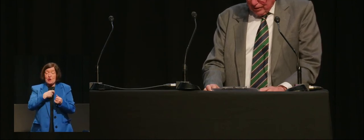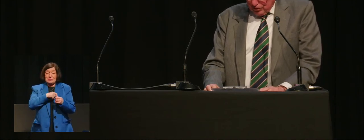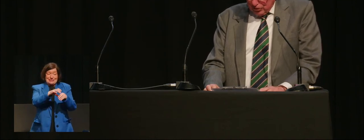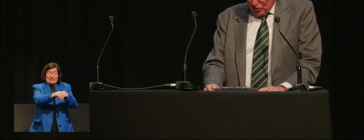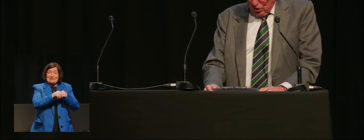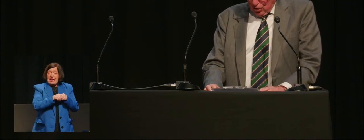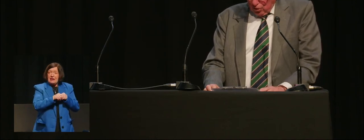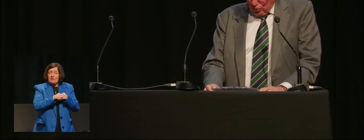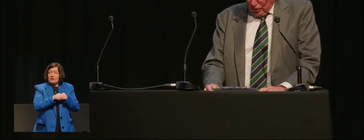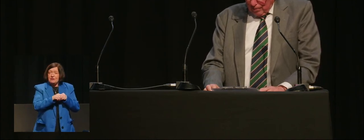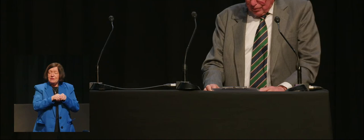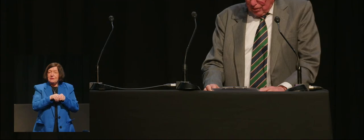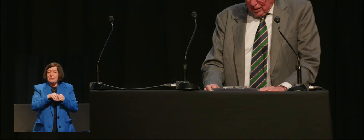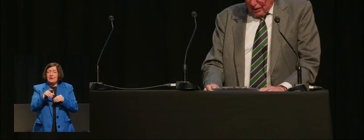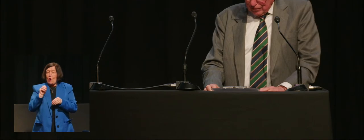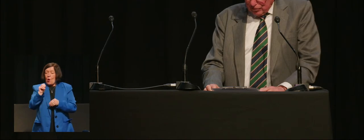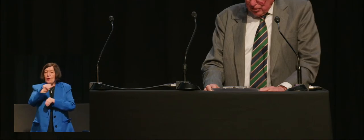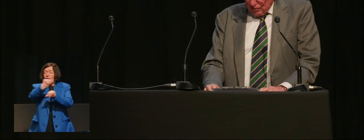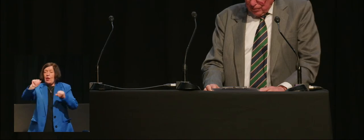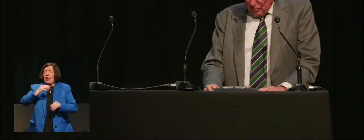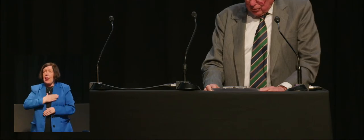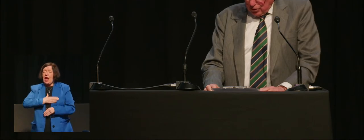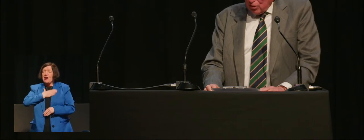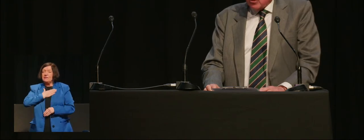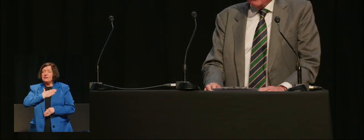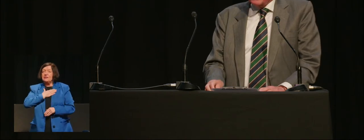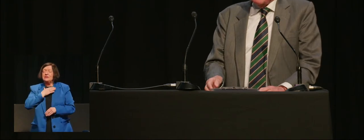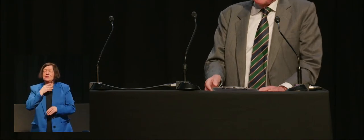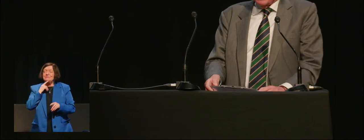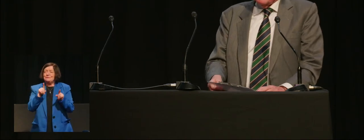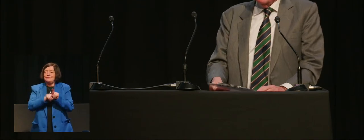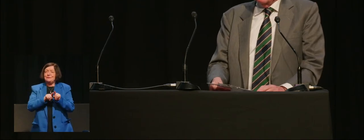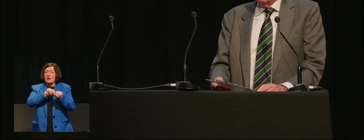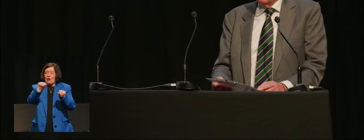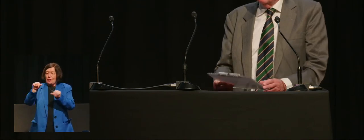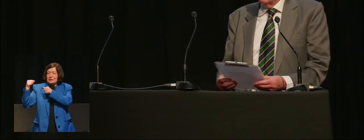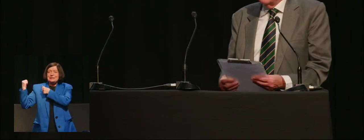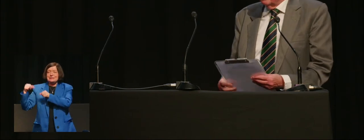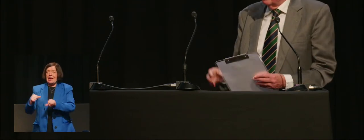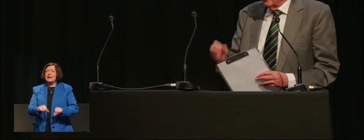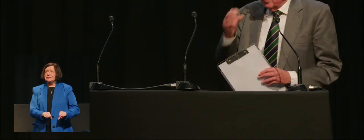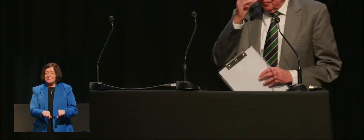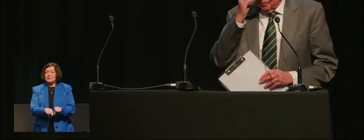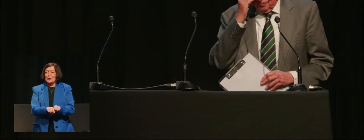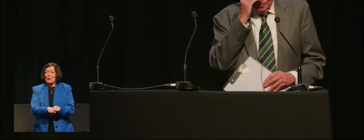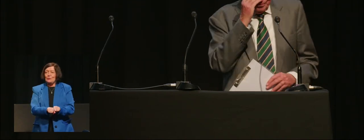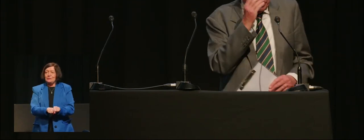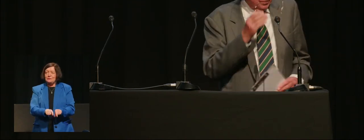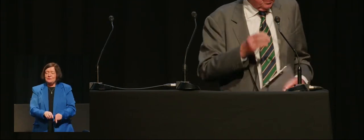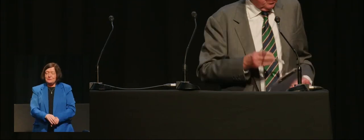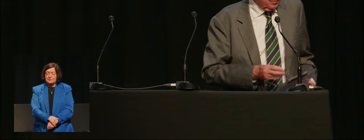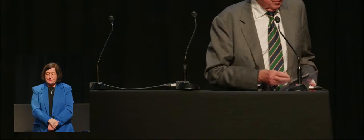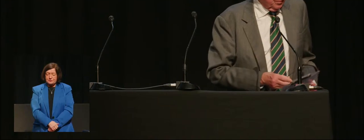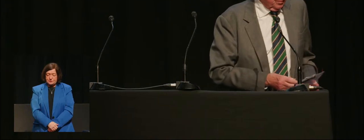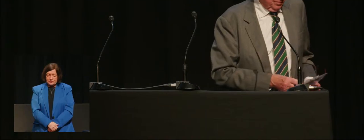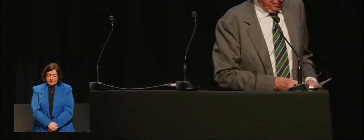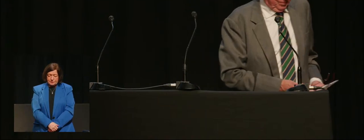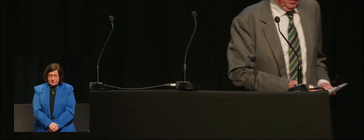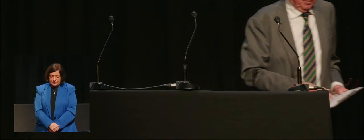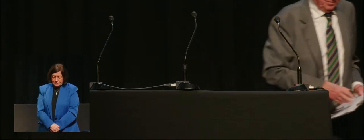by the righteous owe them their lives, but all of their descendants do too.